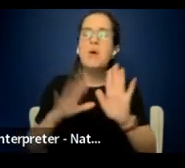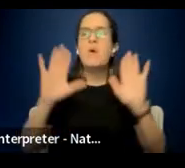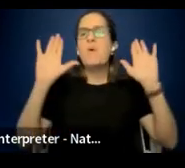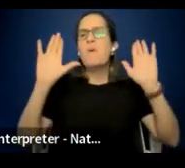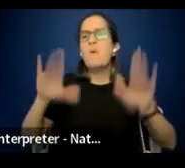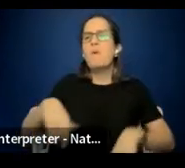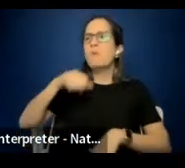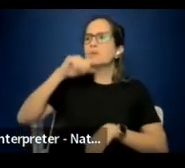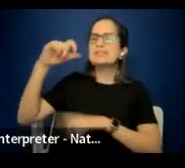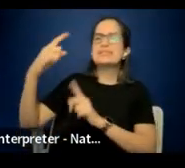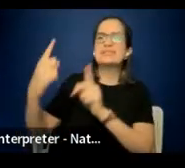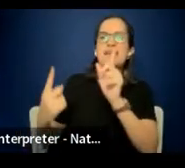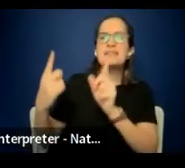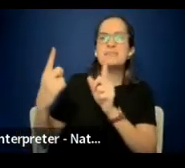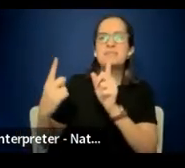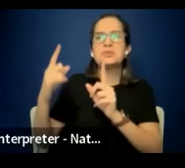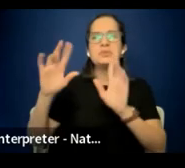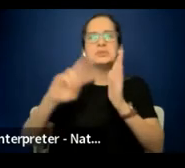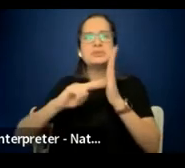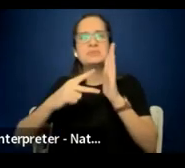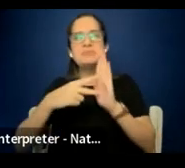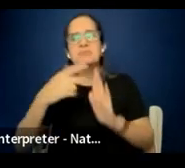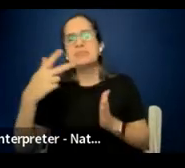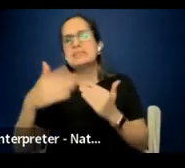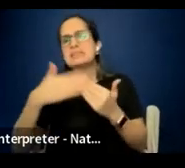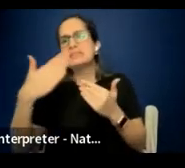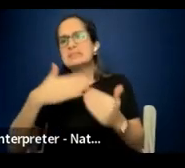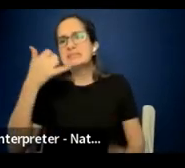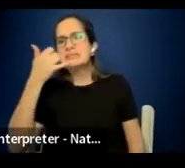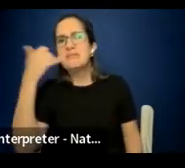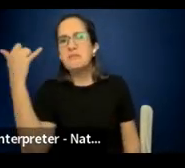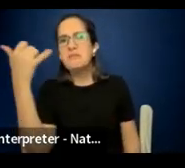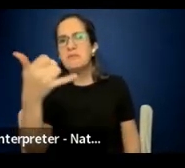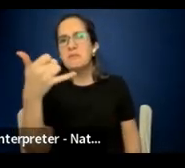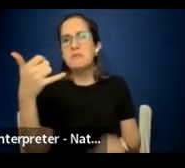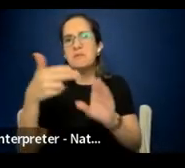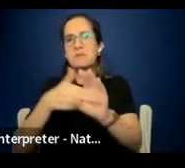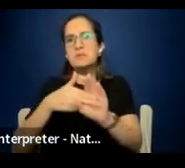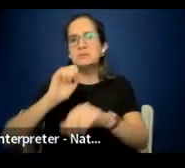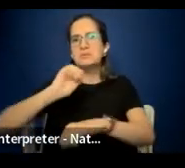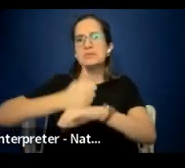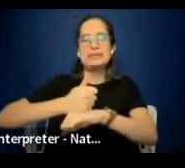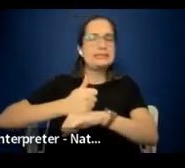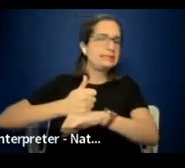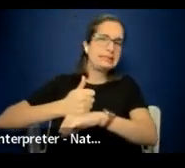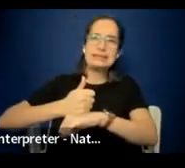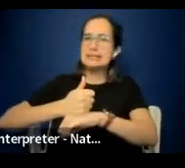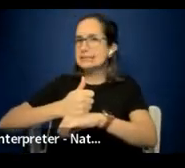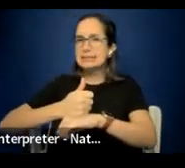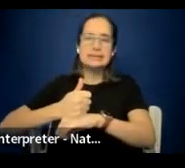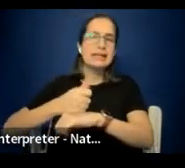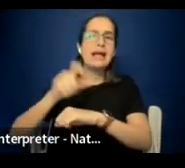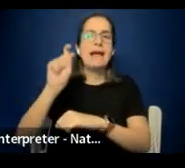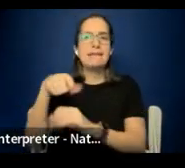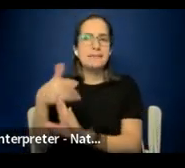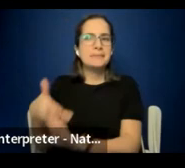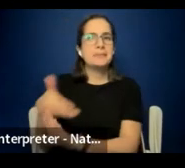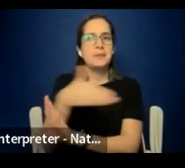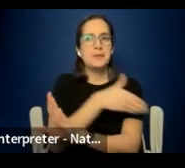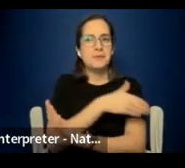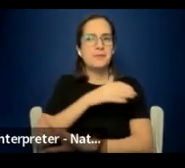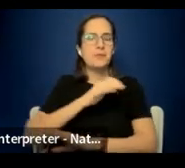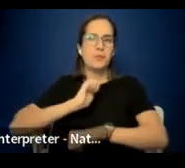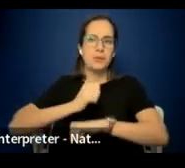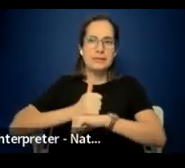phone in, which I'm sure a lot of you have learned over these past couple of years. But think about the level of effort required to implement a virtual initiative.